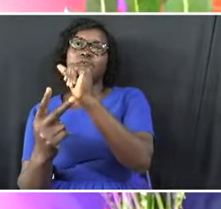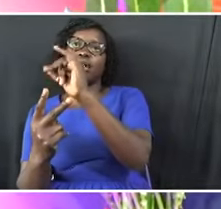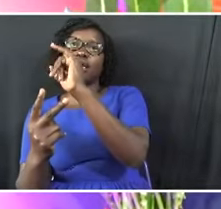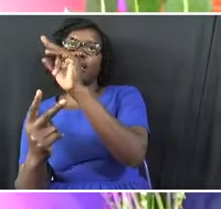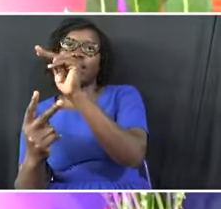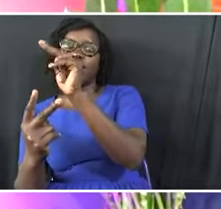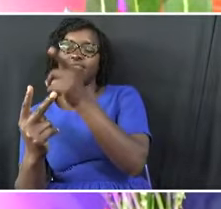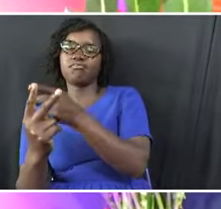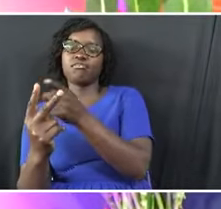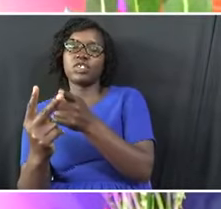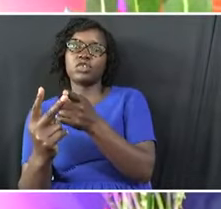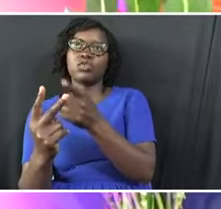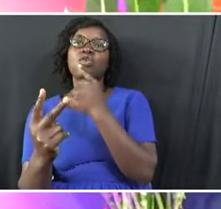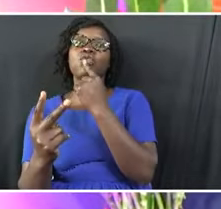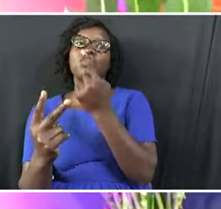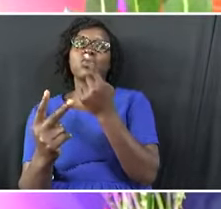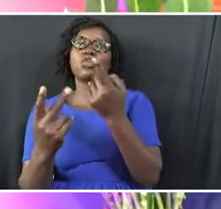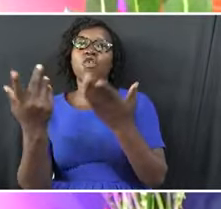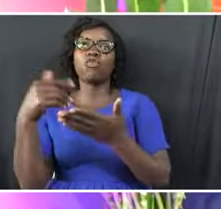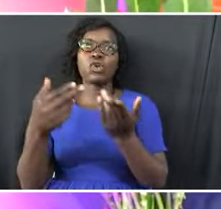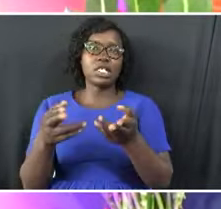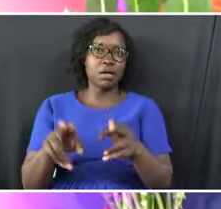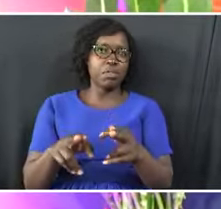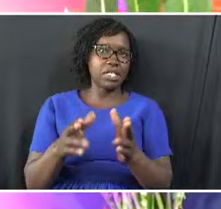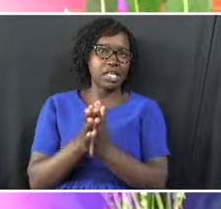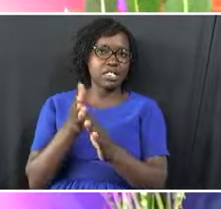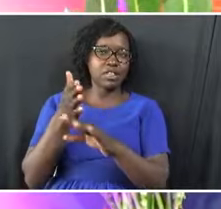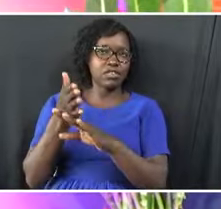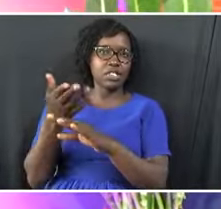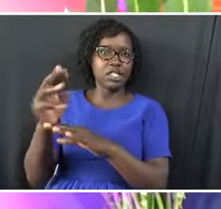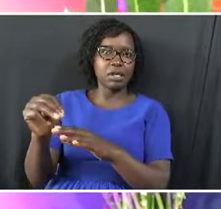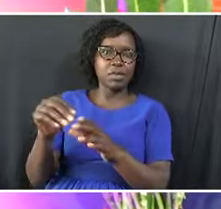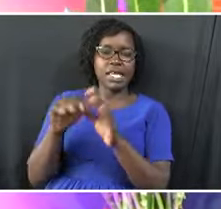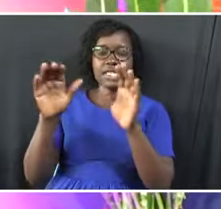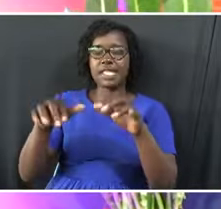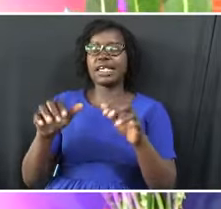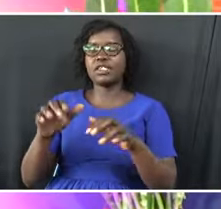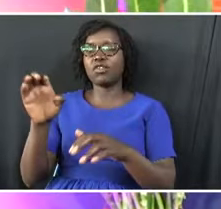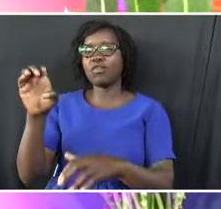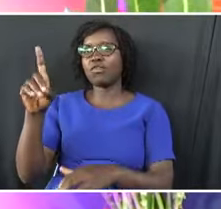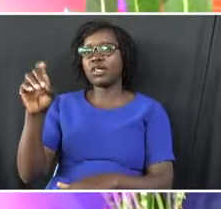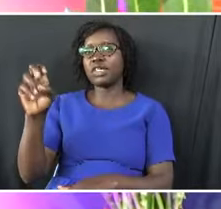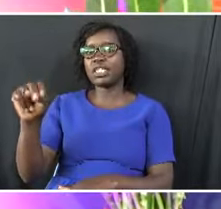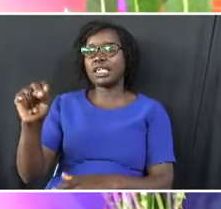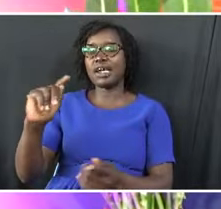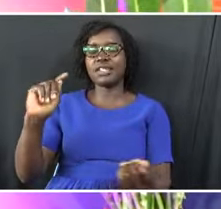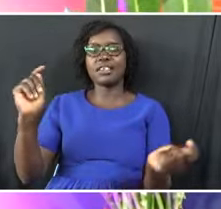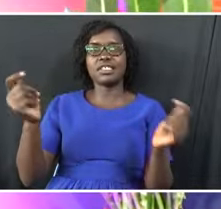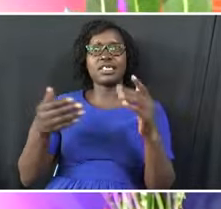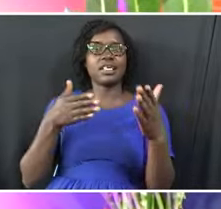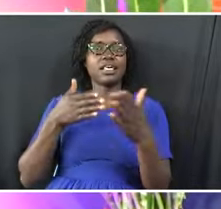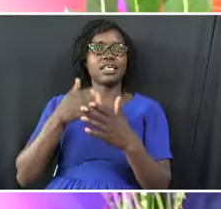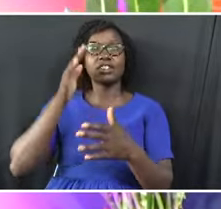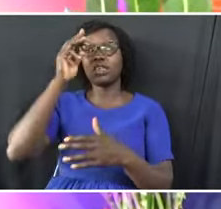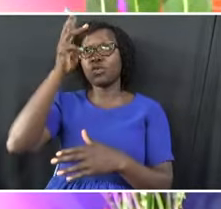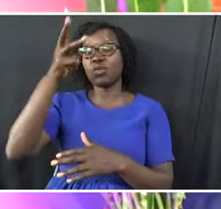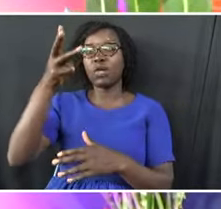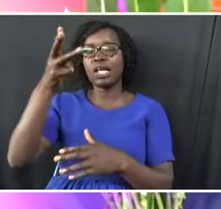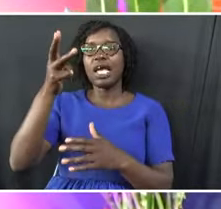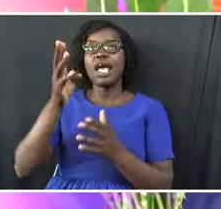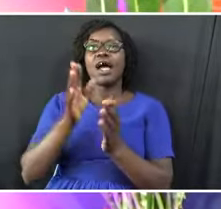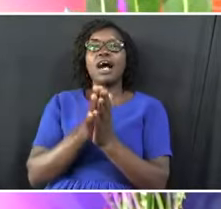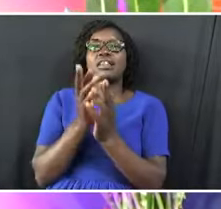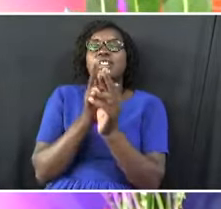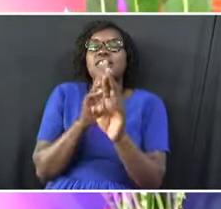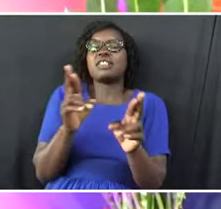which deceived them in the Garden of Eden, and they turned against the will, the revealed